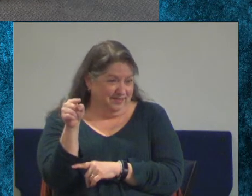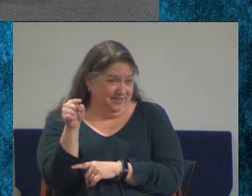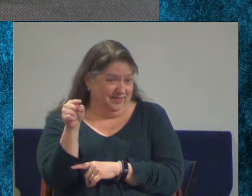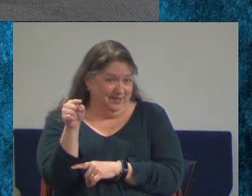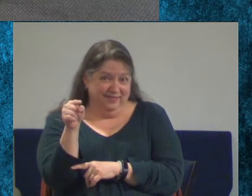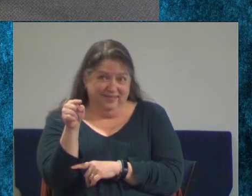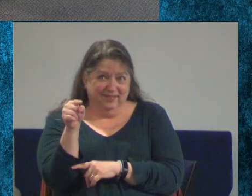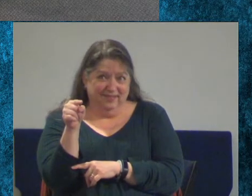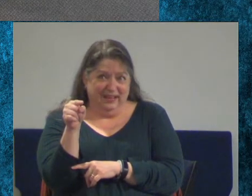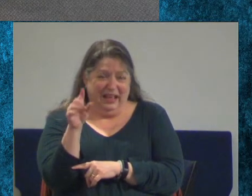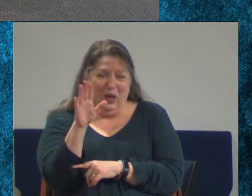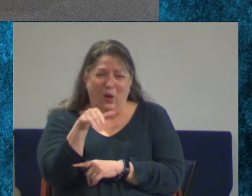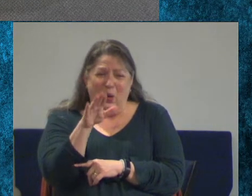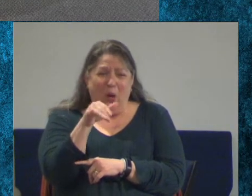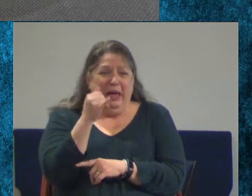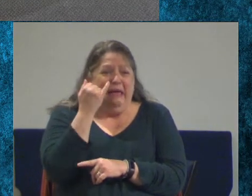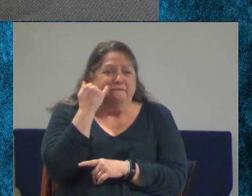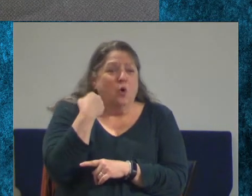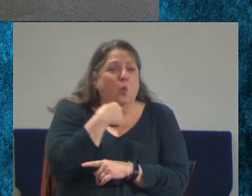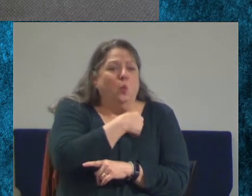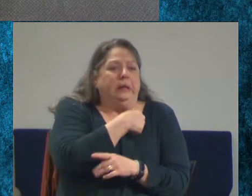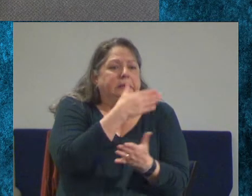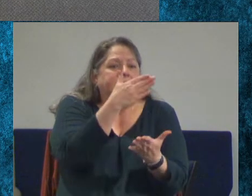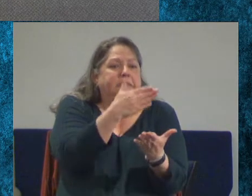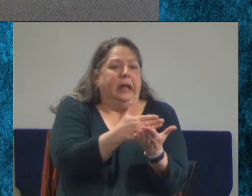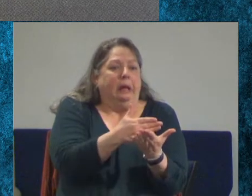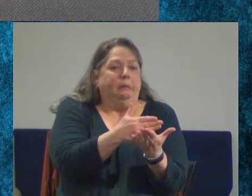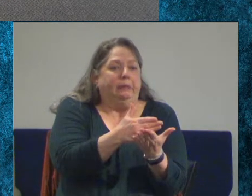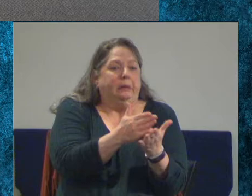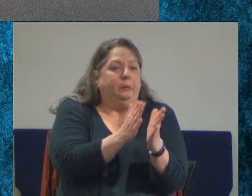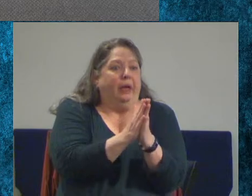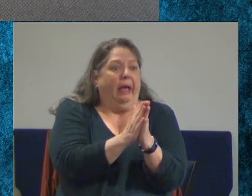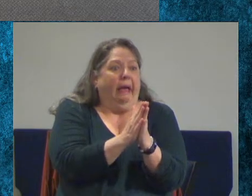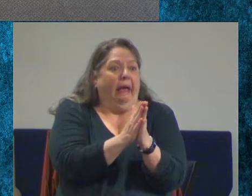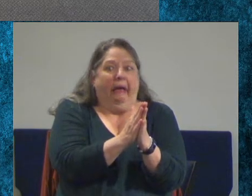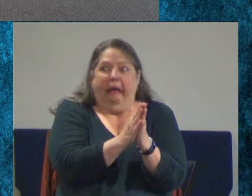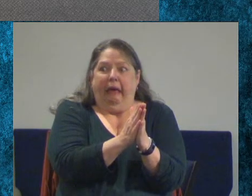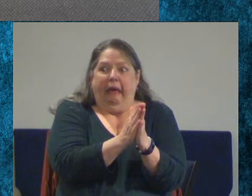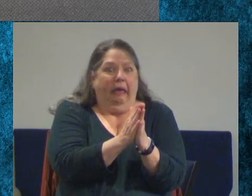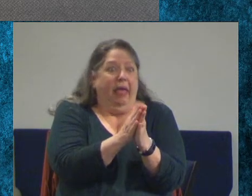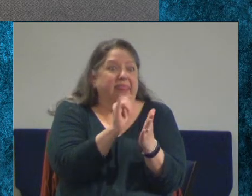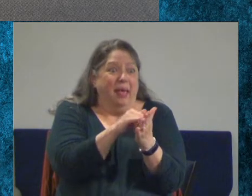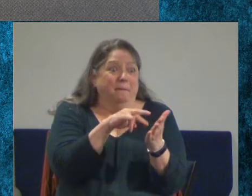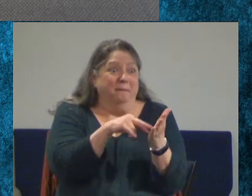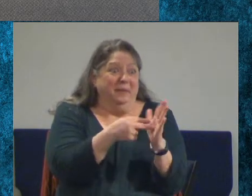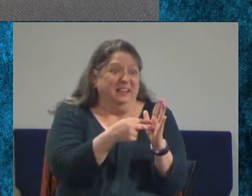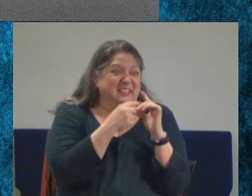when we're not praying for each other, Samuel calls that sin.